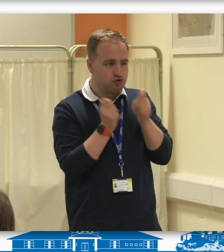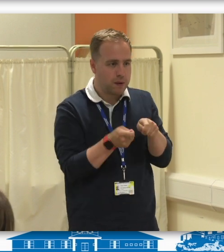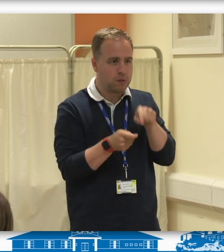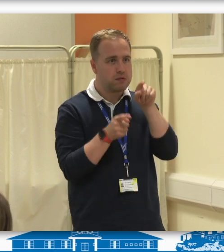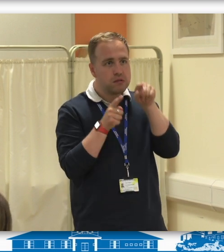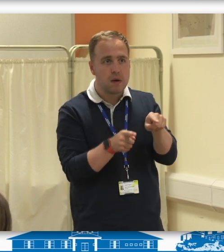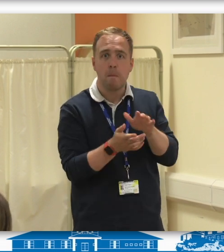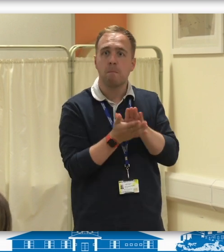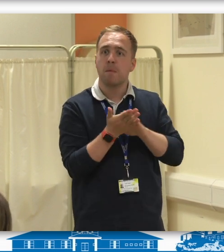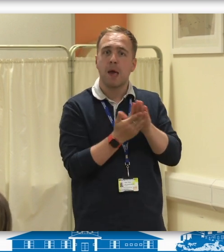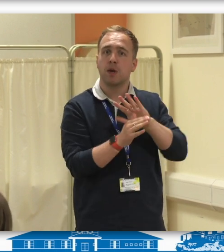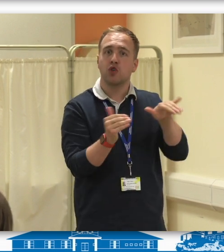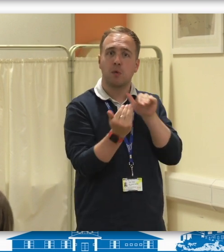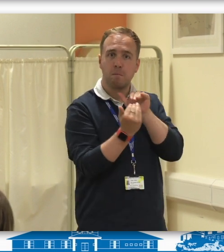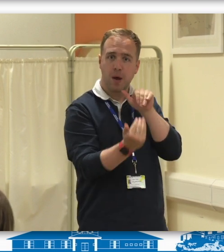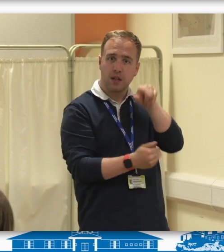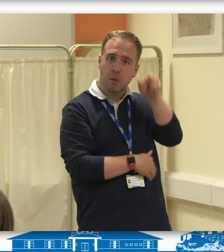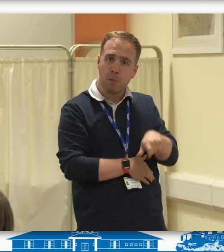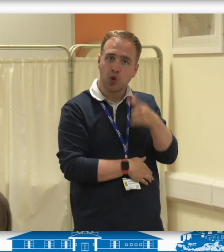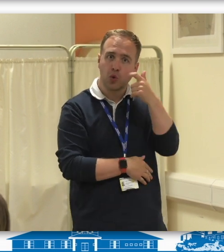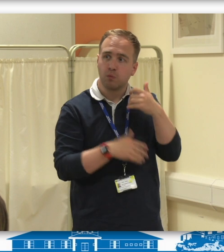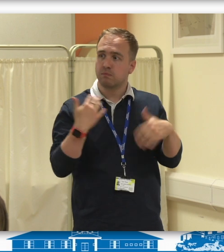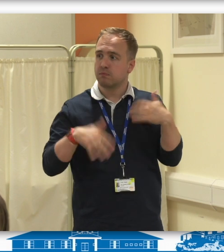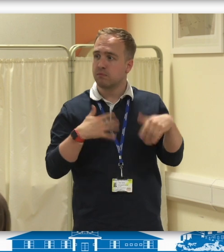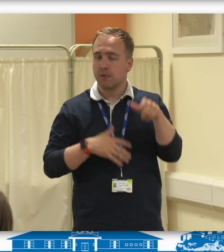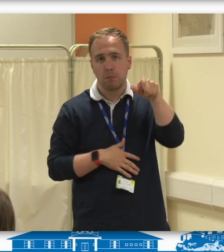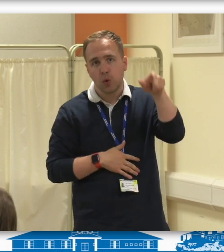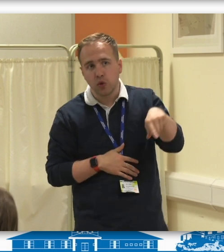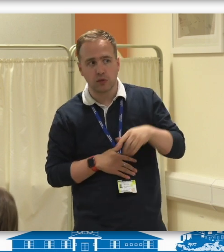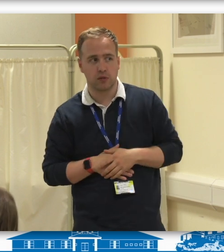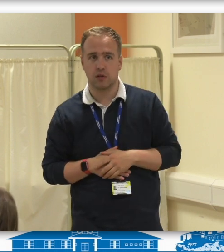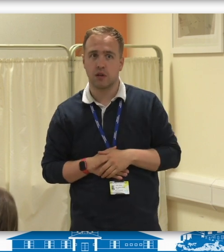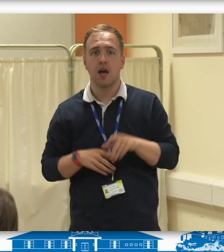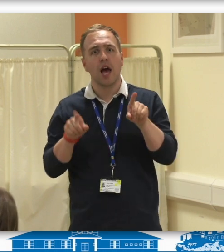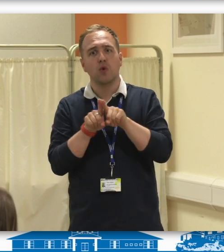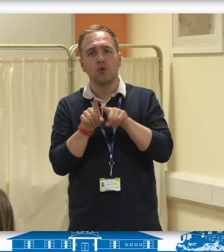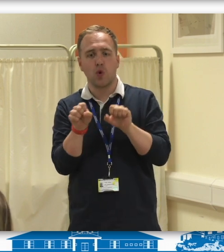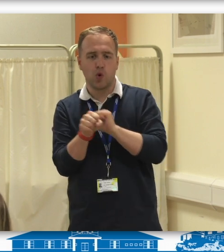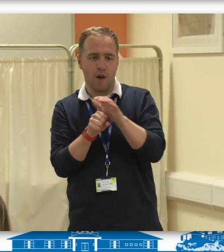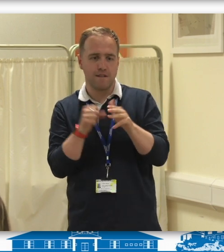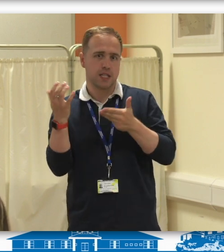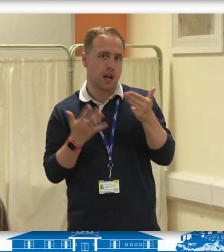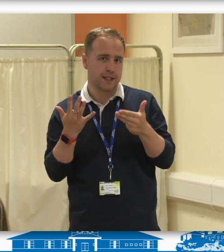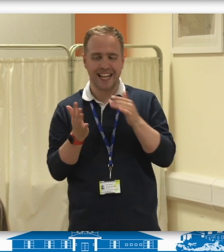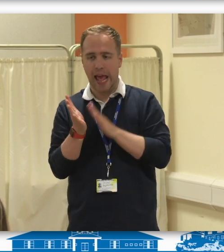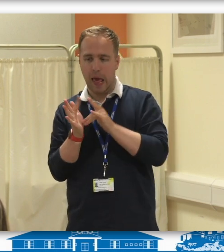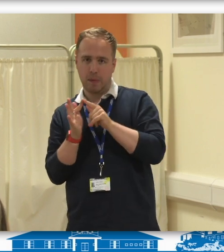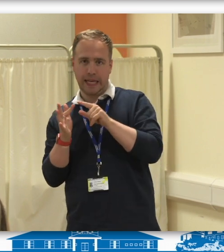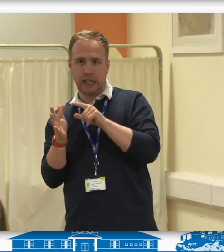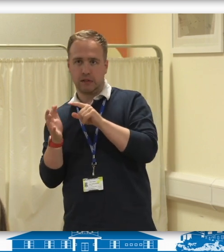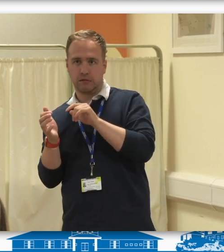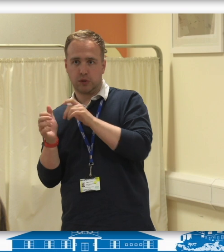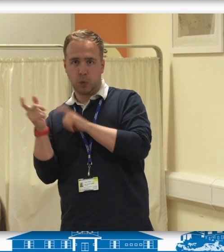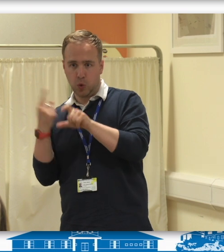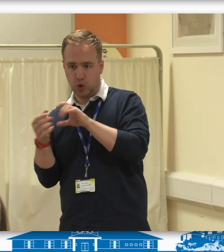may not be tailored to them and may be harmful to them. And that the COVID-19 and the ME community work together because there's